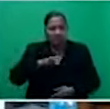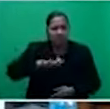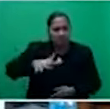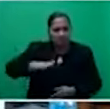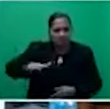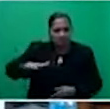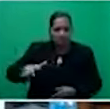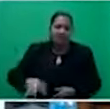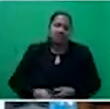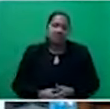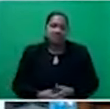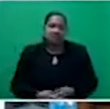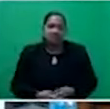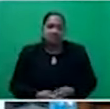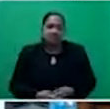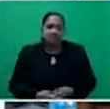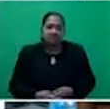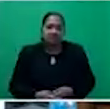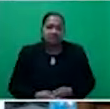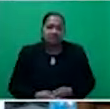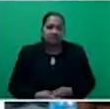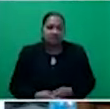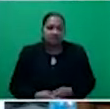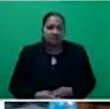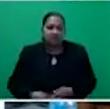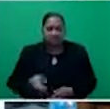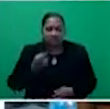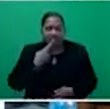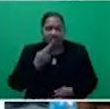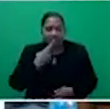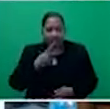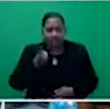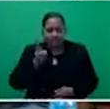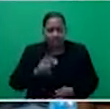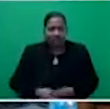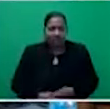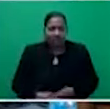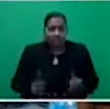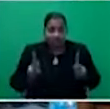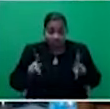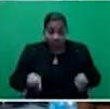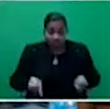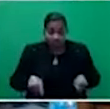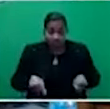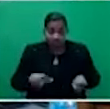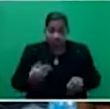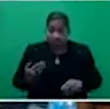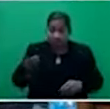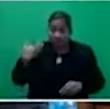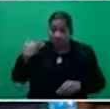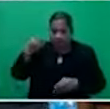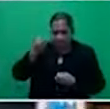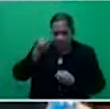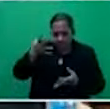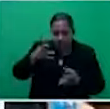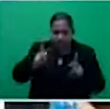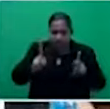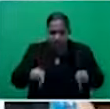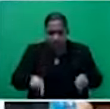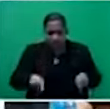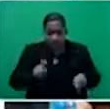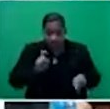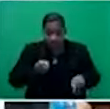turbulent. I want to repeat this, sir. The present is informed by the past, and if we don't